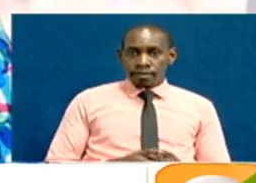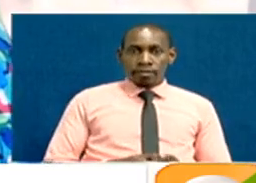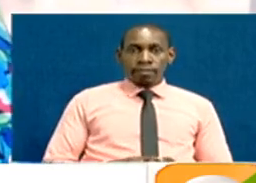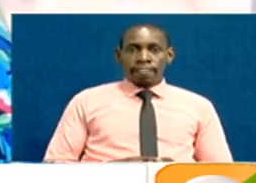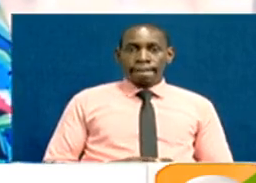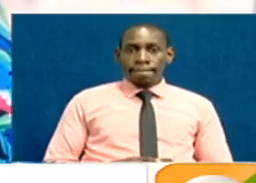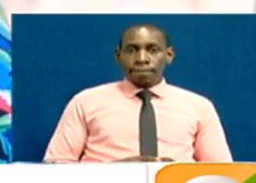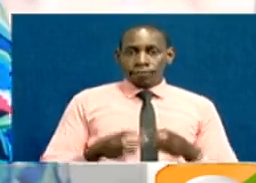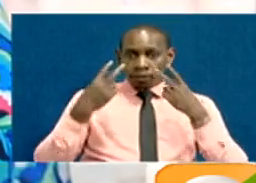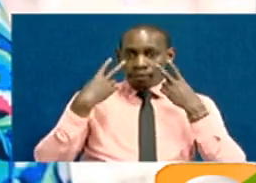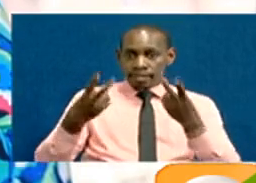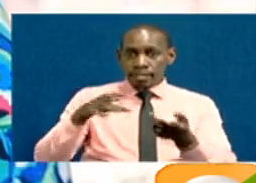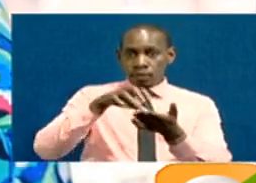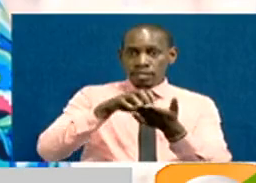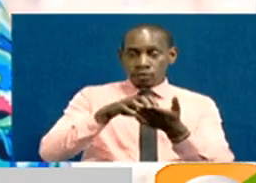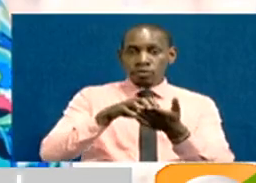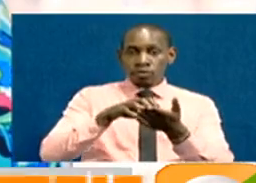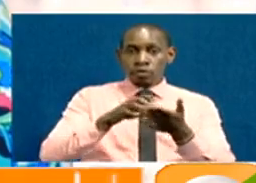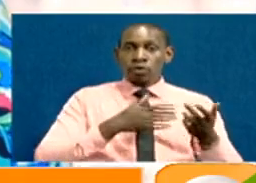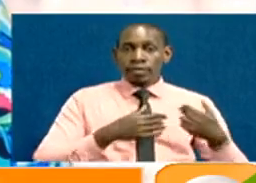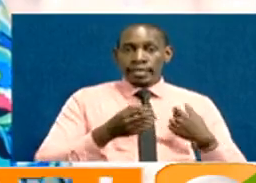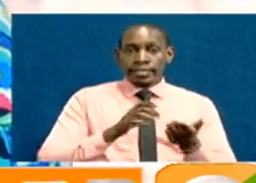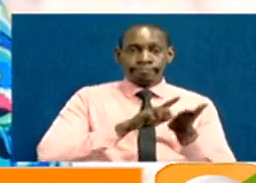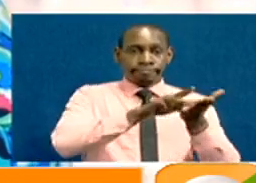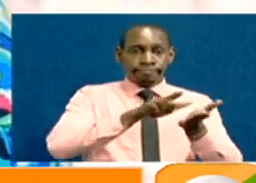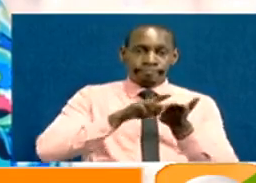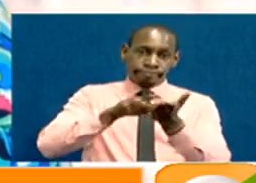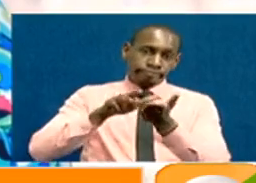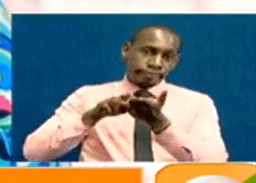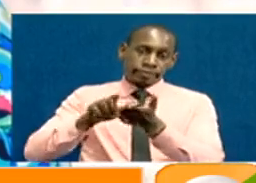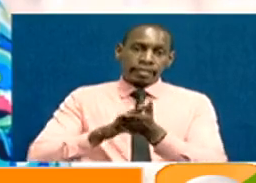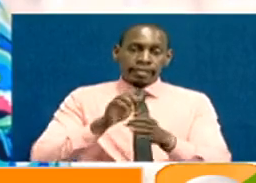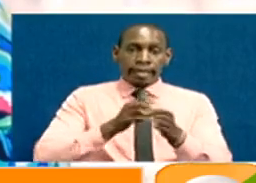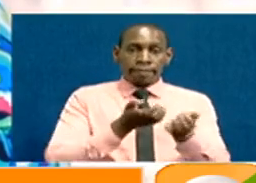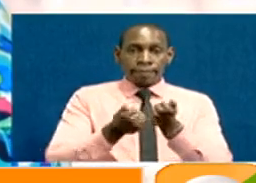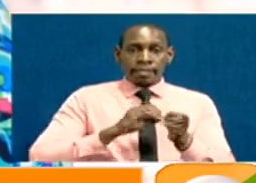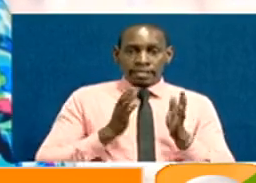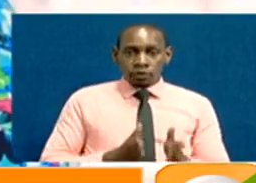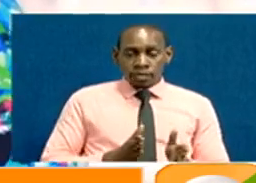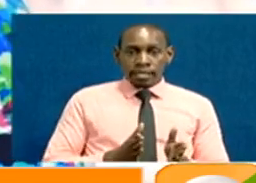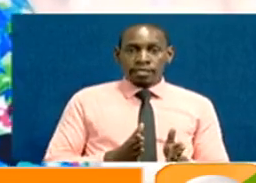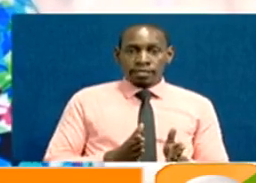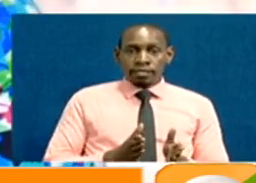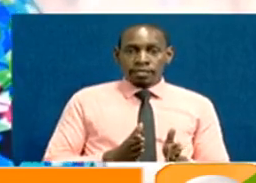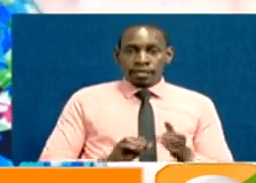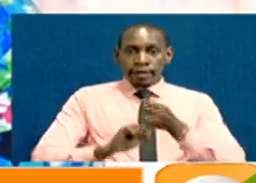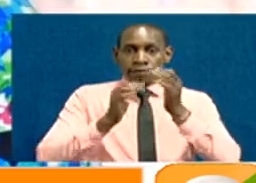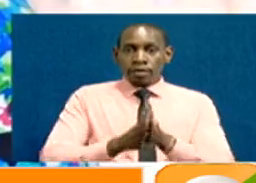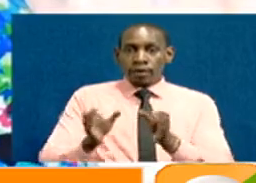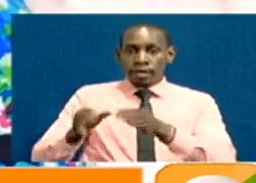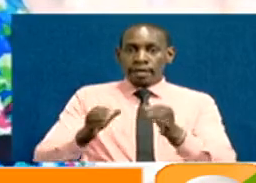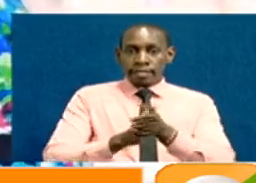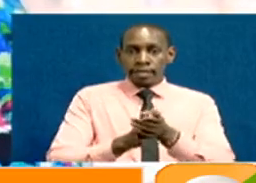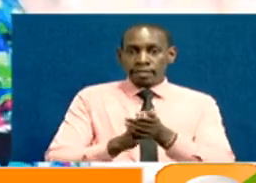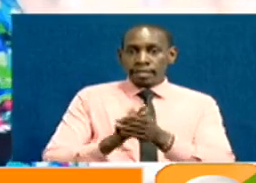on the space or in the space around funding is where business owners or founders of companies, either early